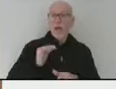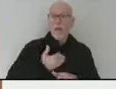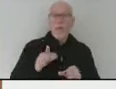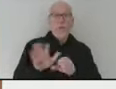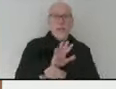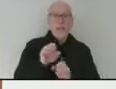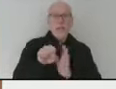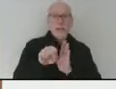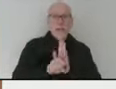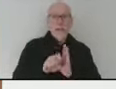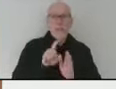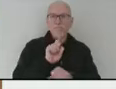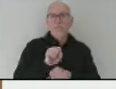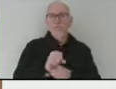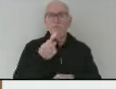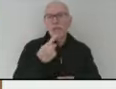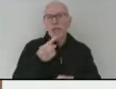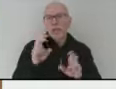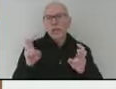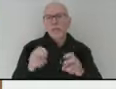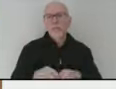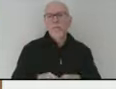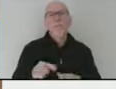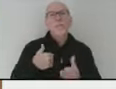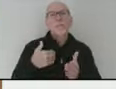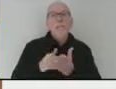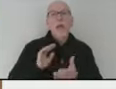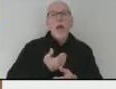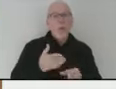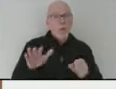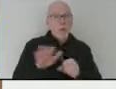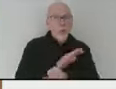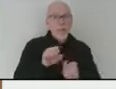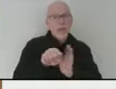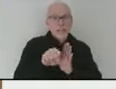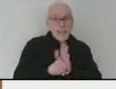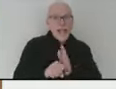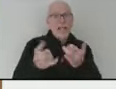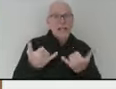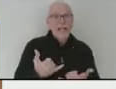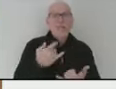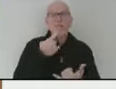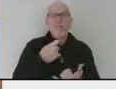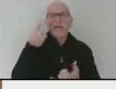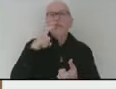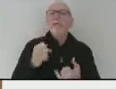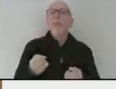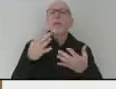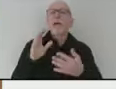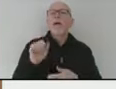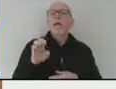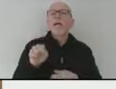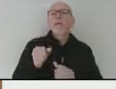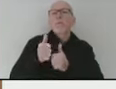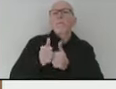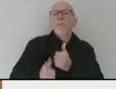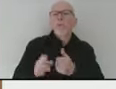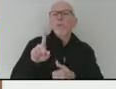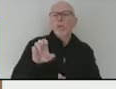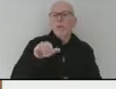state is in red. I want to repeat, our entire state is in red for our number of cases per 100,000